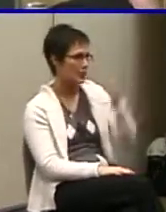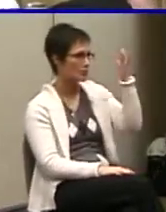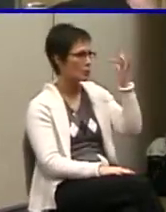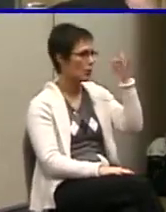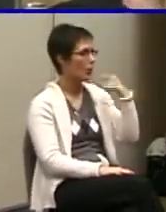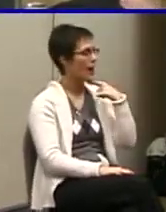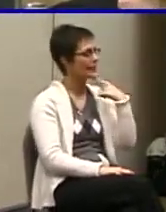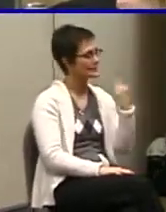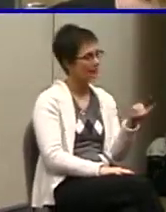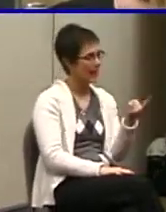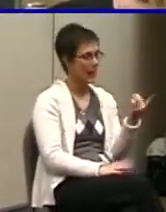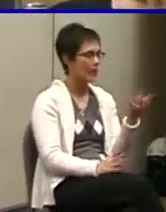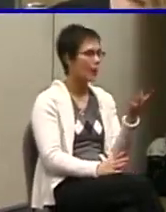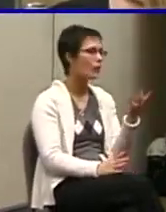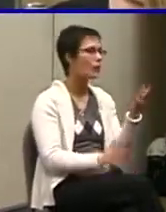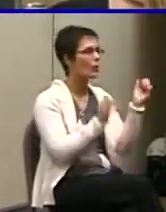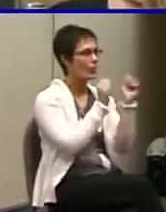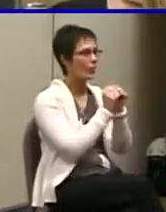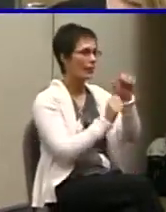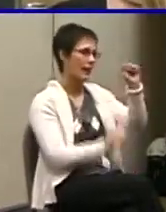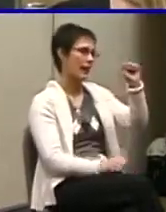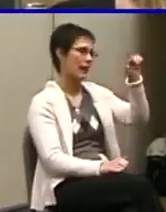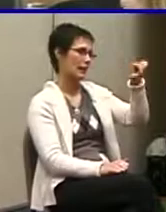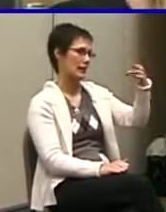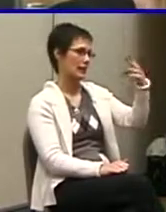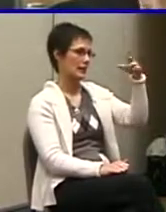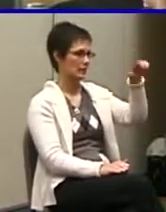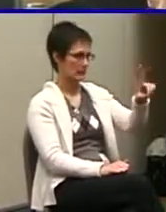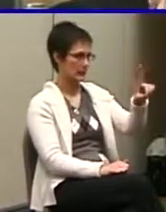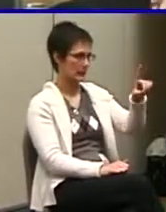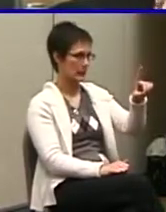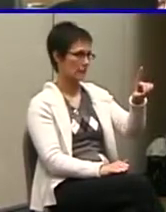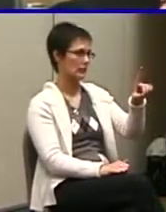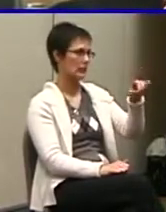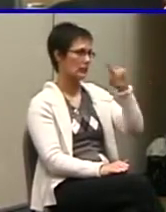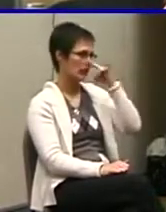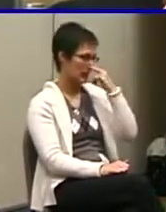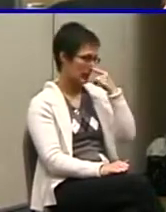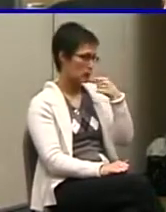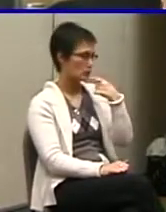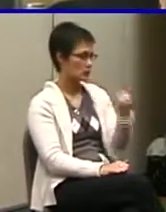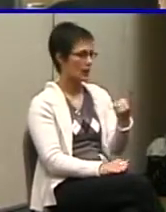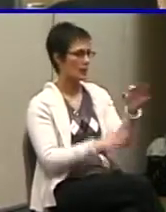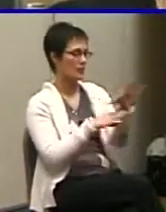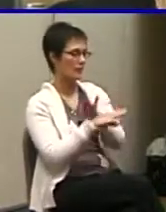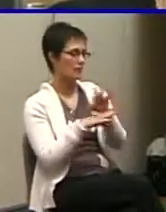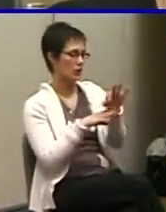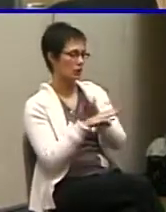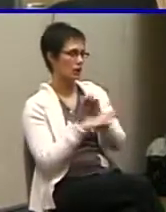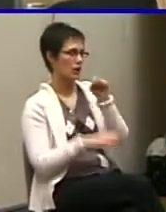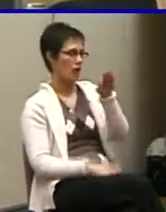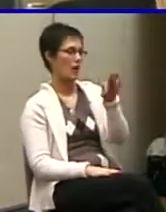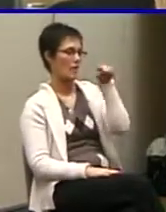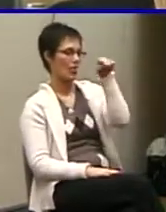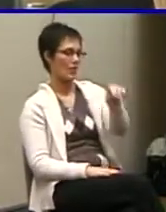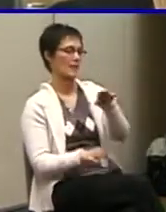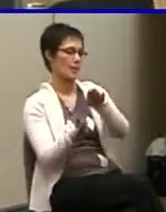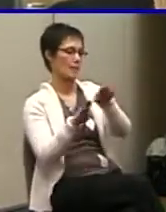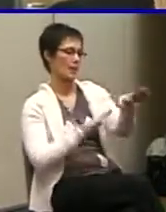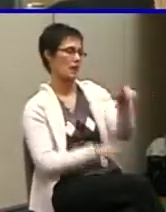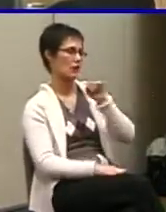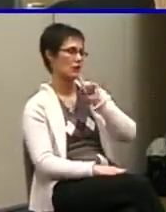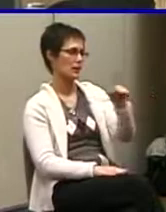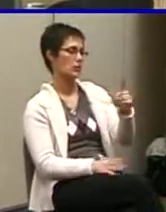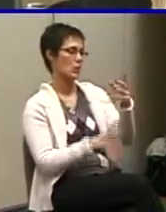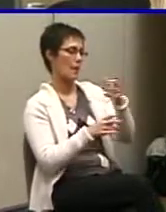the ADHD kid, that the hypothesis is the function of this behavior is to obtain immediate gratification? You know what I